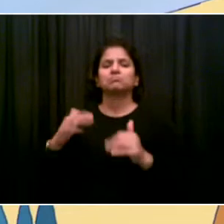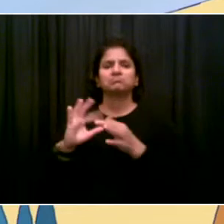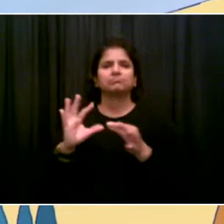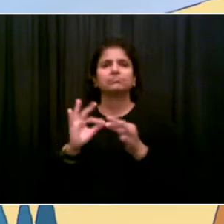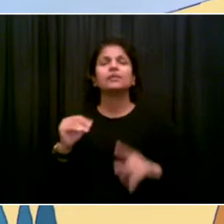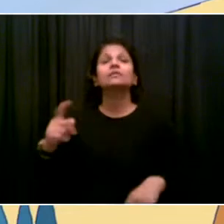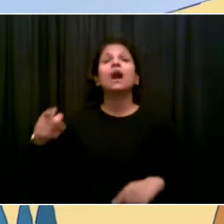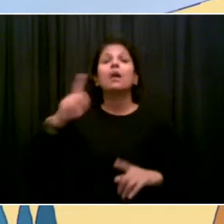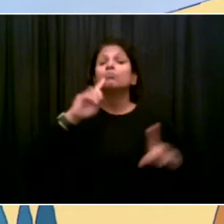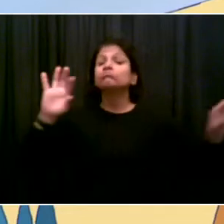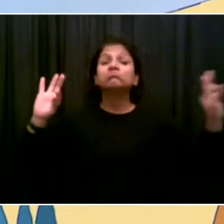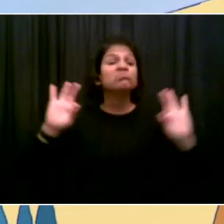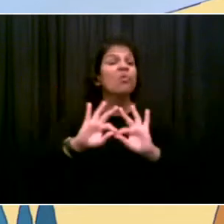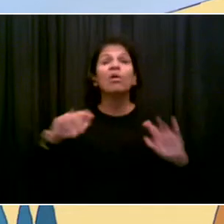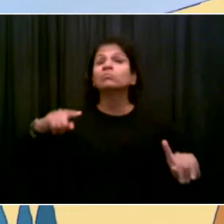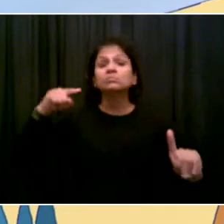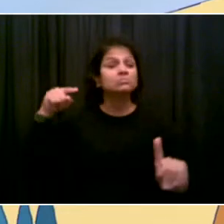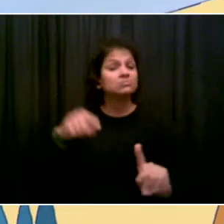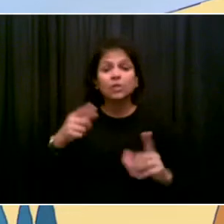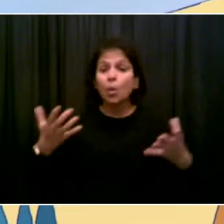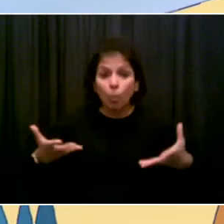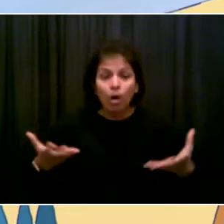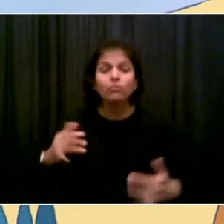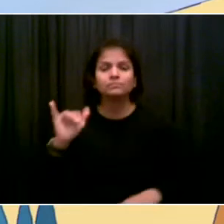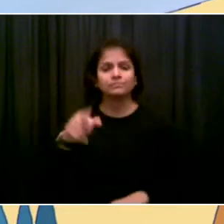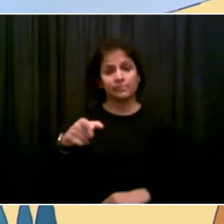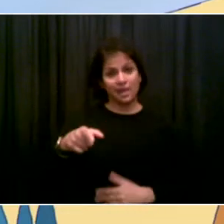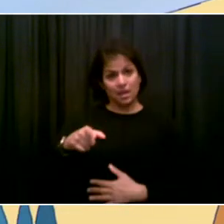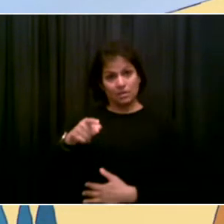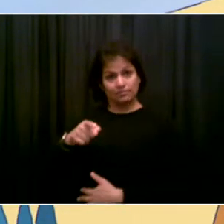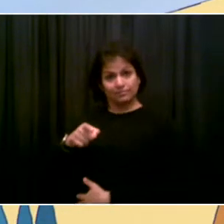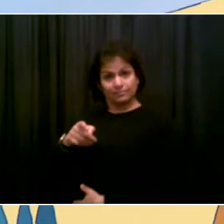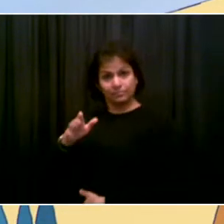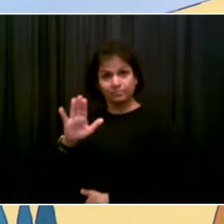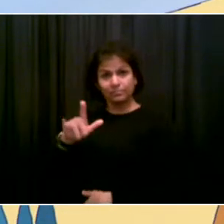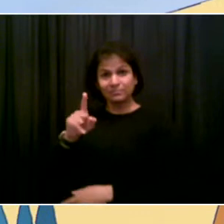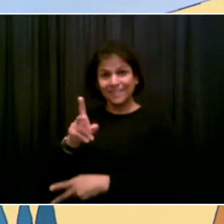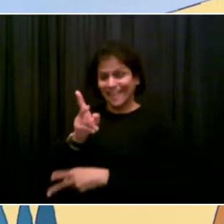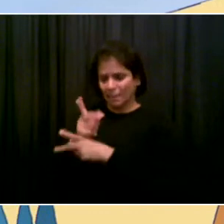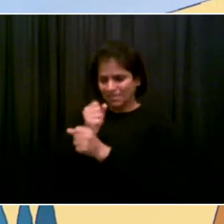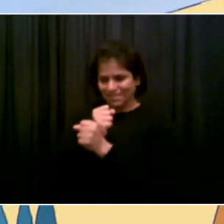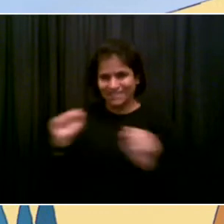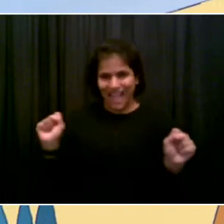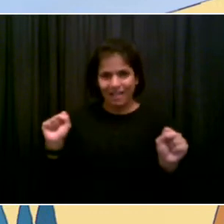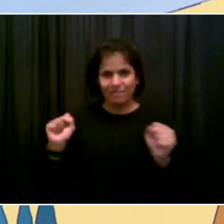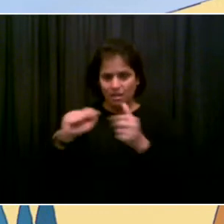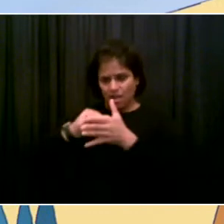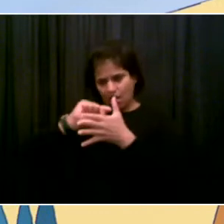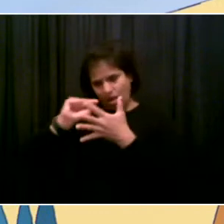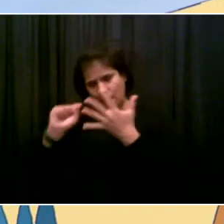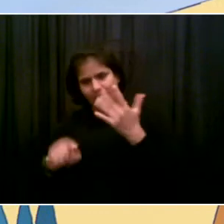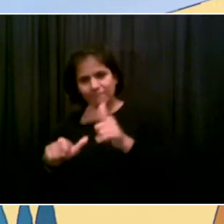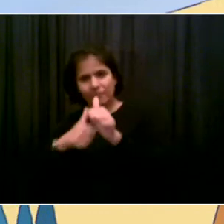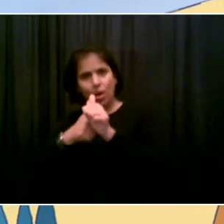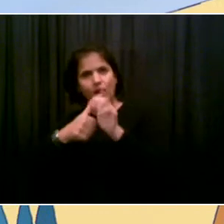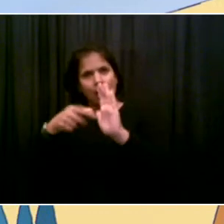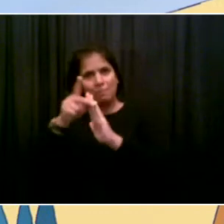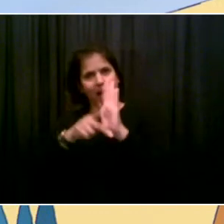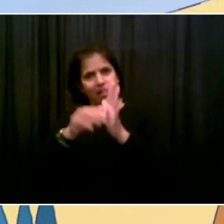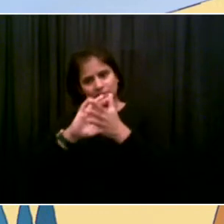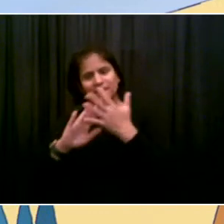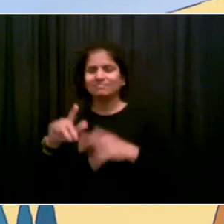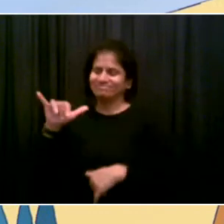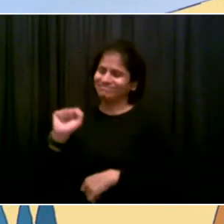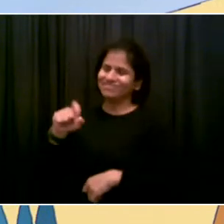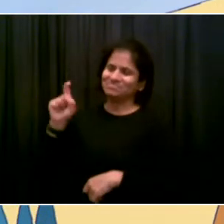is that testing is another powerful tool to keep people safe. And again, we're winning this battle against COVID, but we